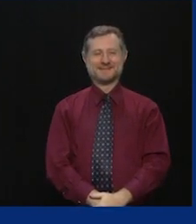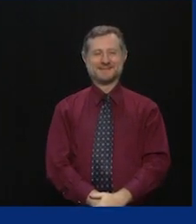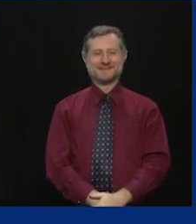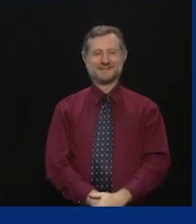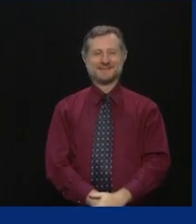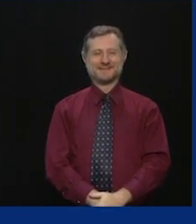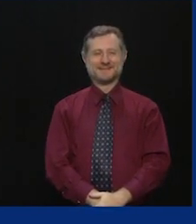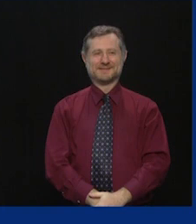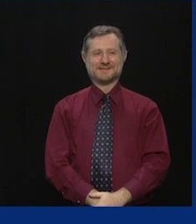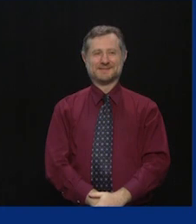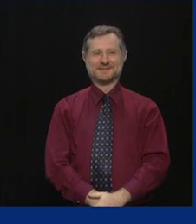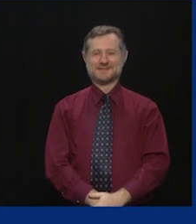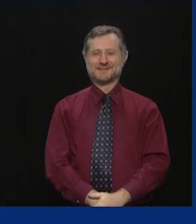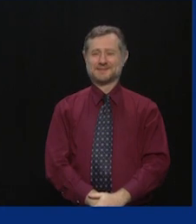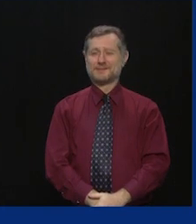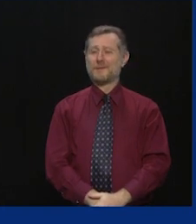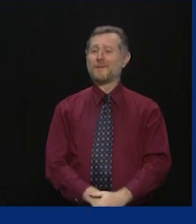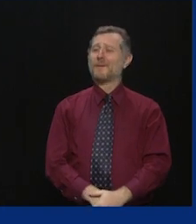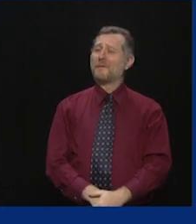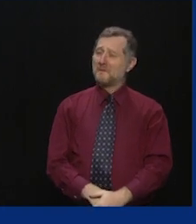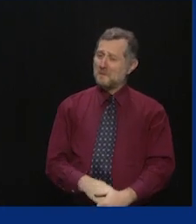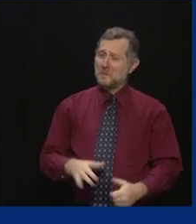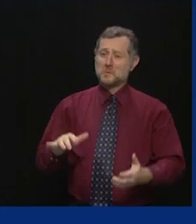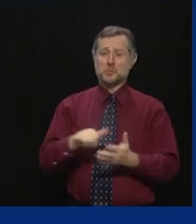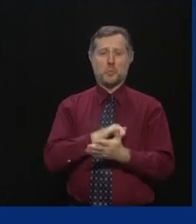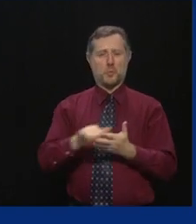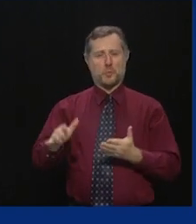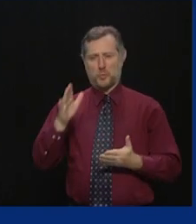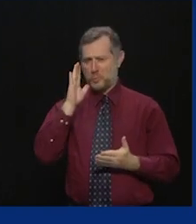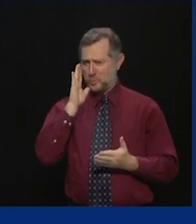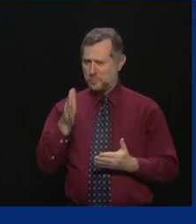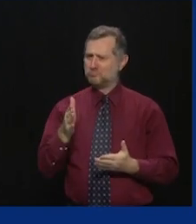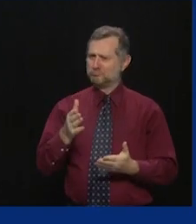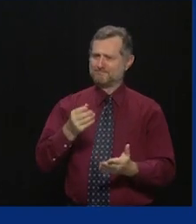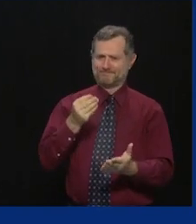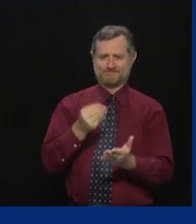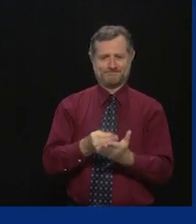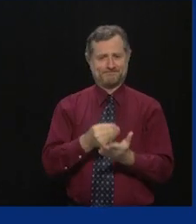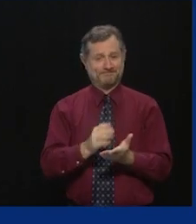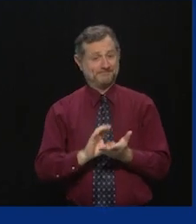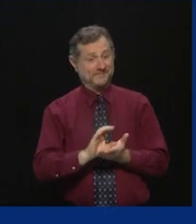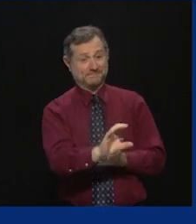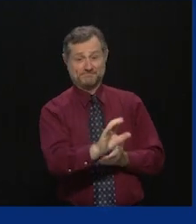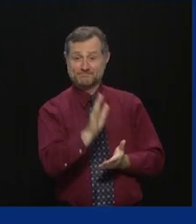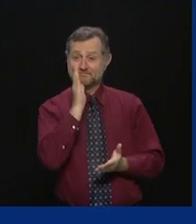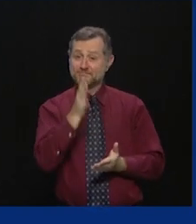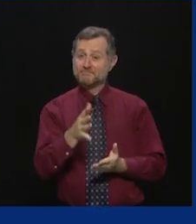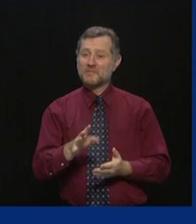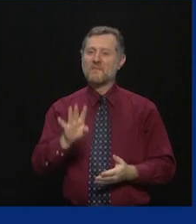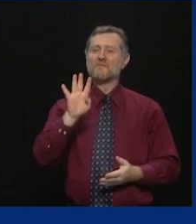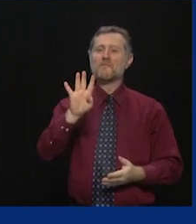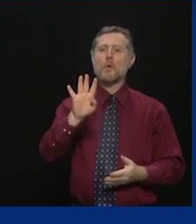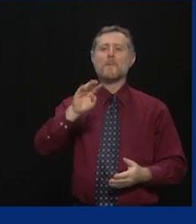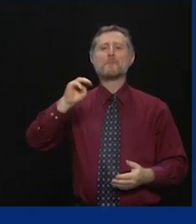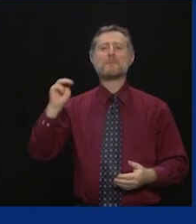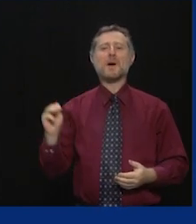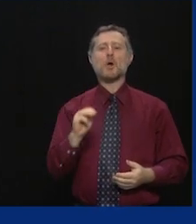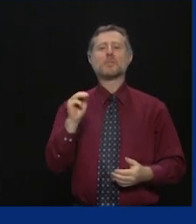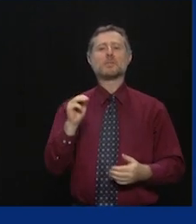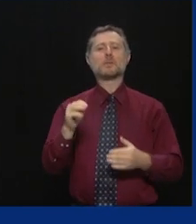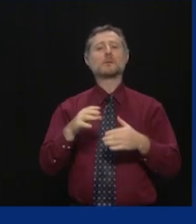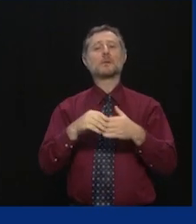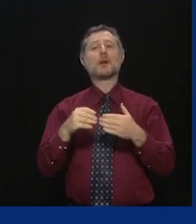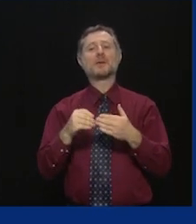applause. And we'll put a little money toward it too. We'll help you out here. We're going to support this move with $4 million of Excelsior tax credits.